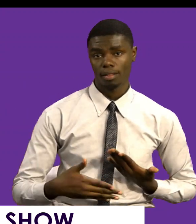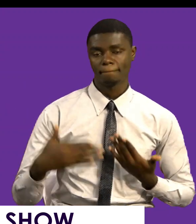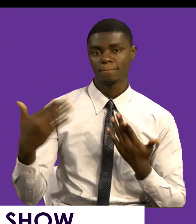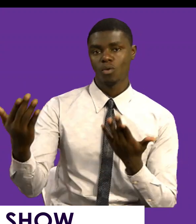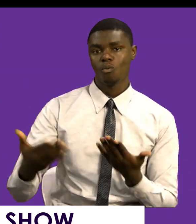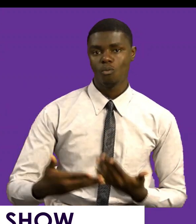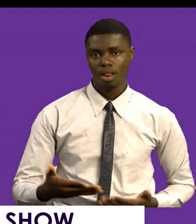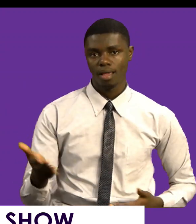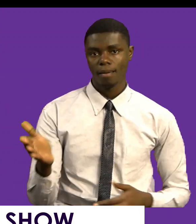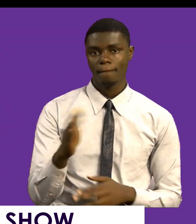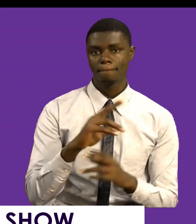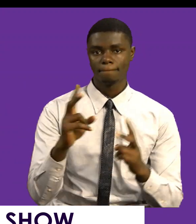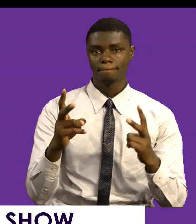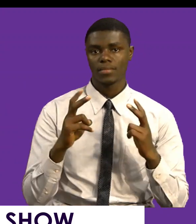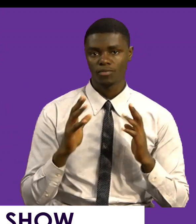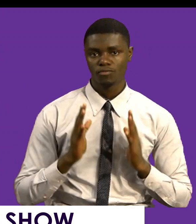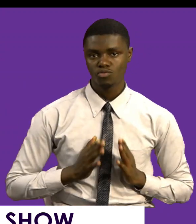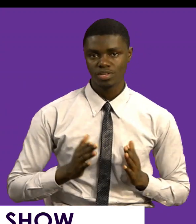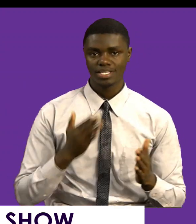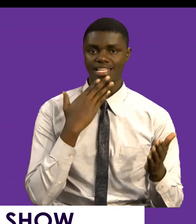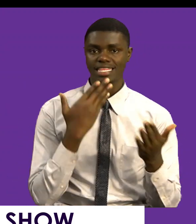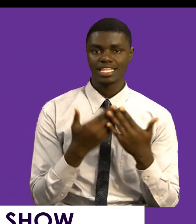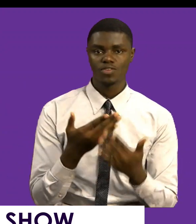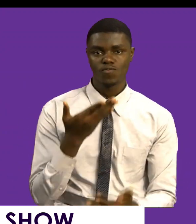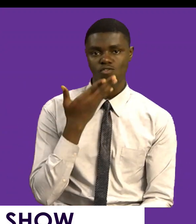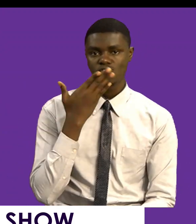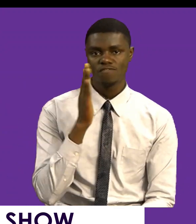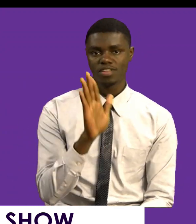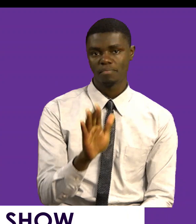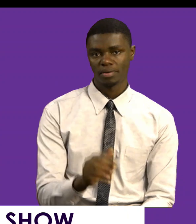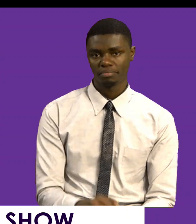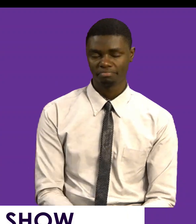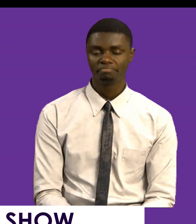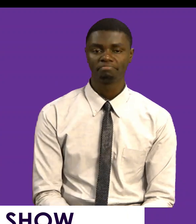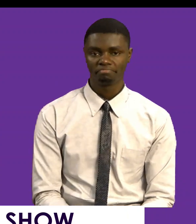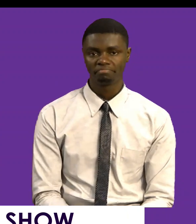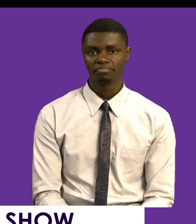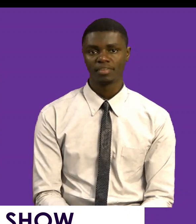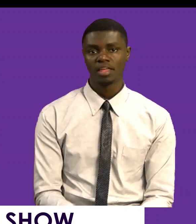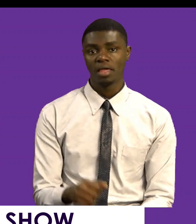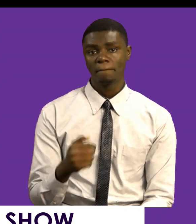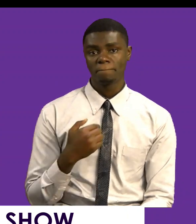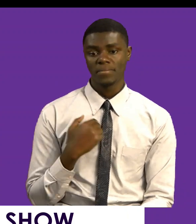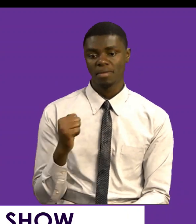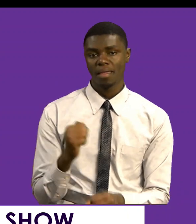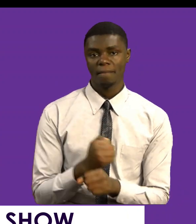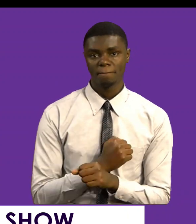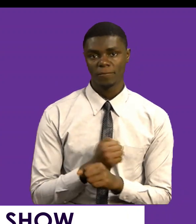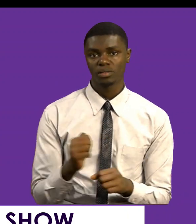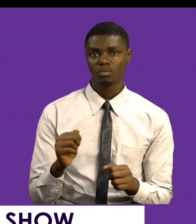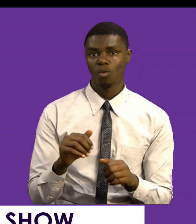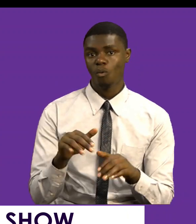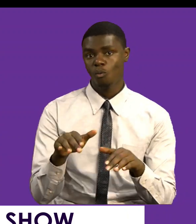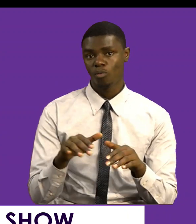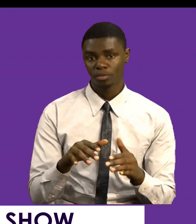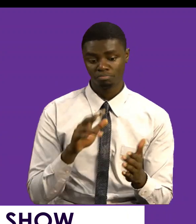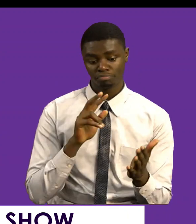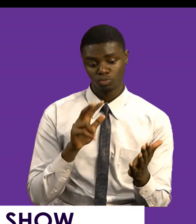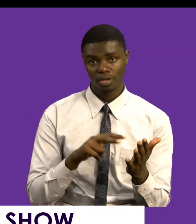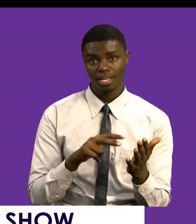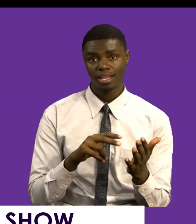Welcome back, viewers. Thank you for your feedback. I can't wait to check your feedback